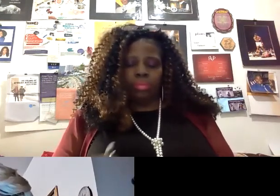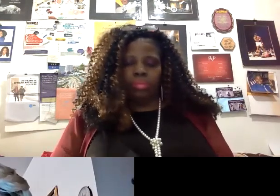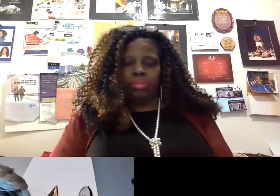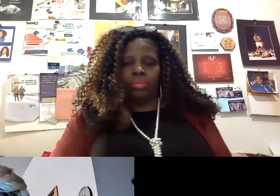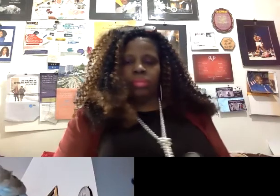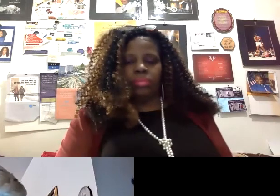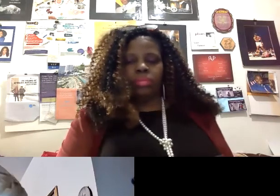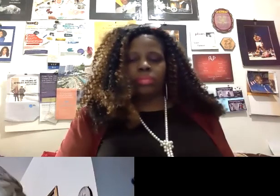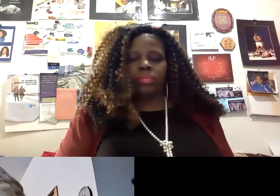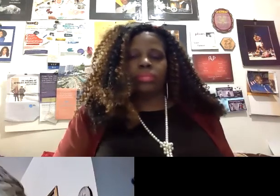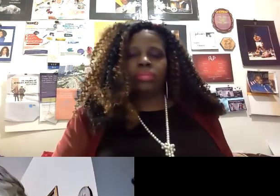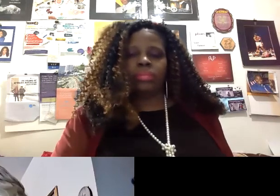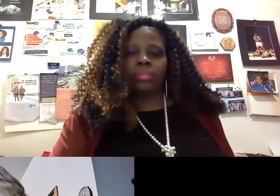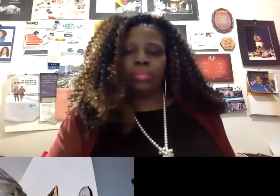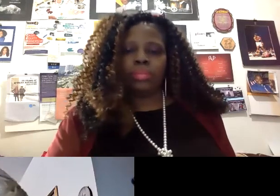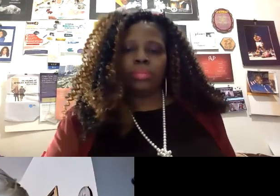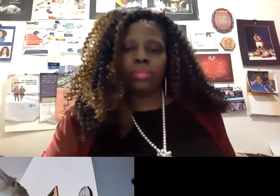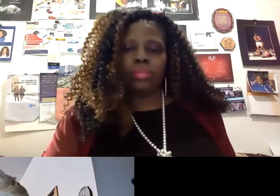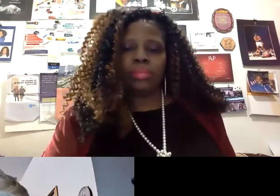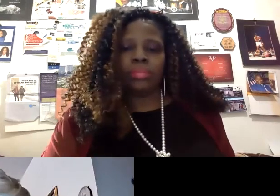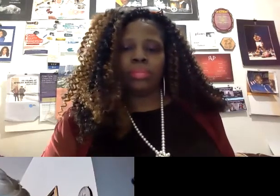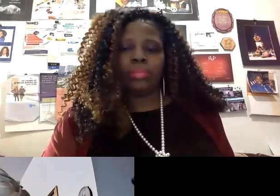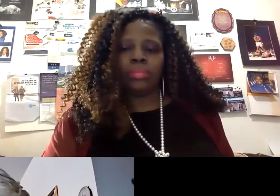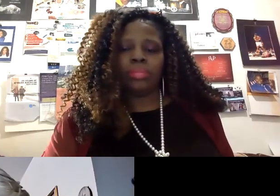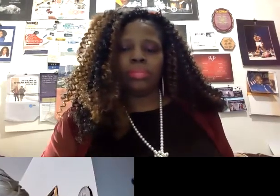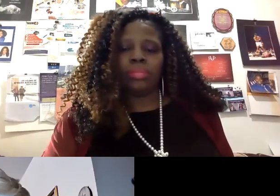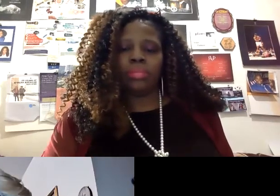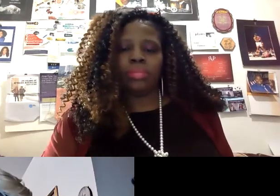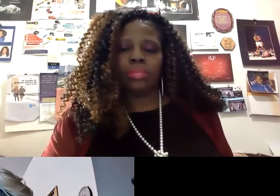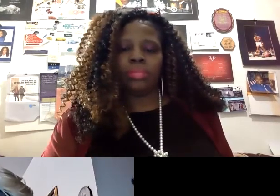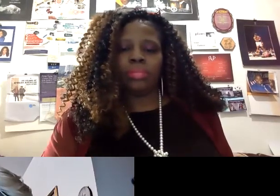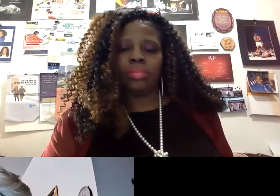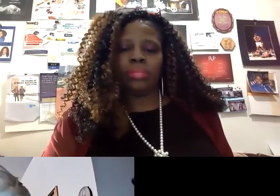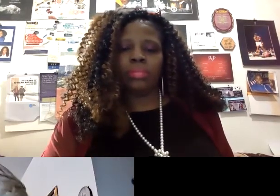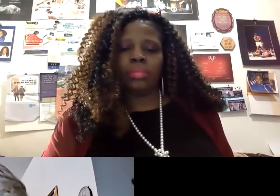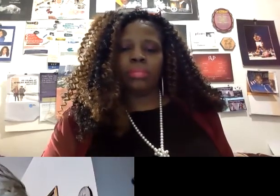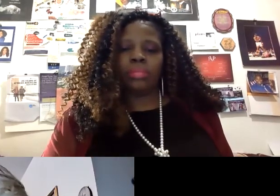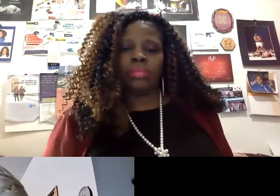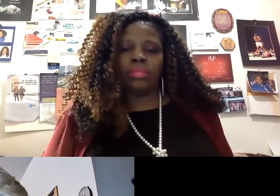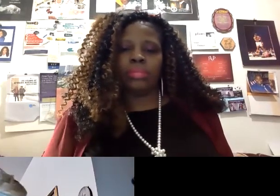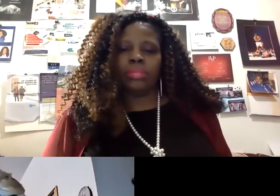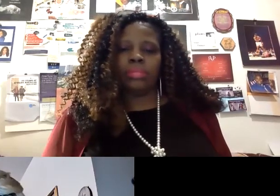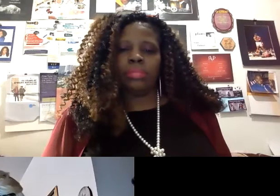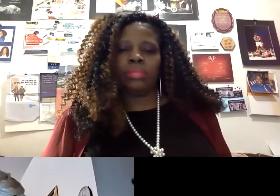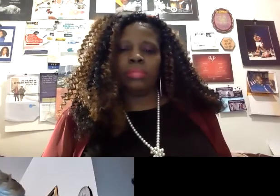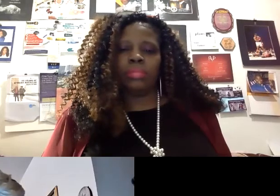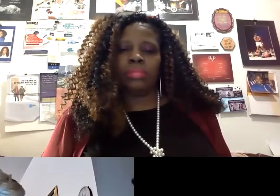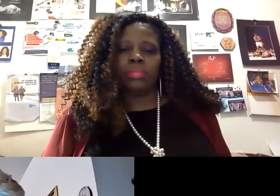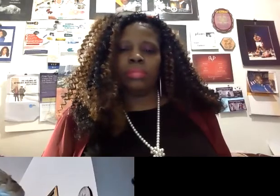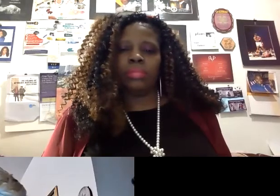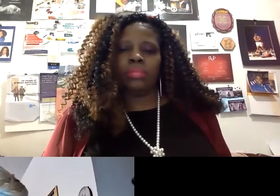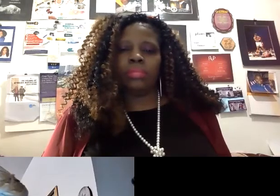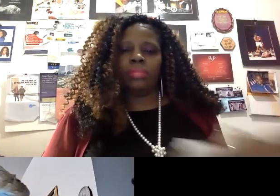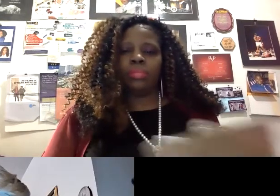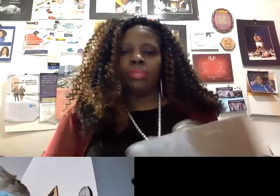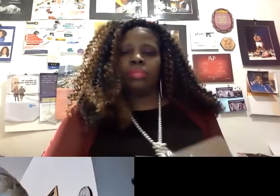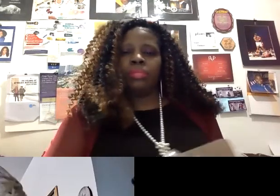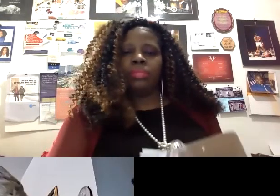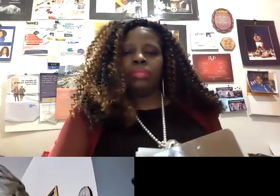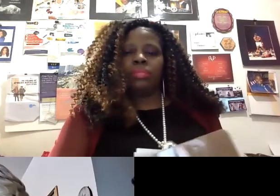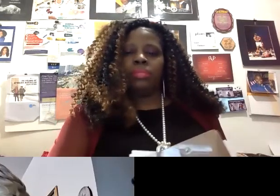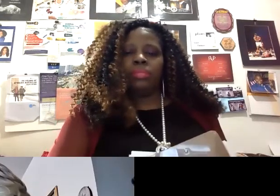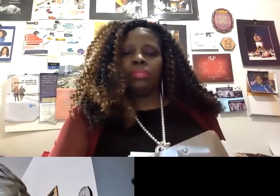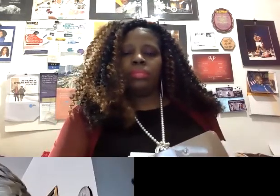put it down in writing so that you can see it. And once you see it, you'll be able to make the